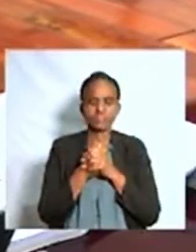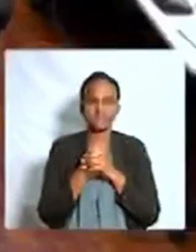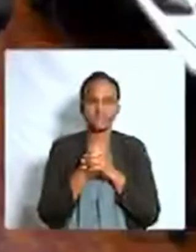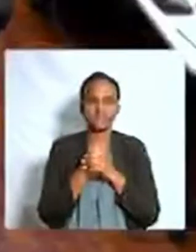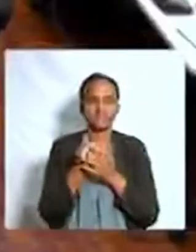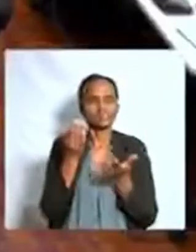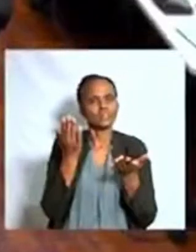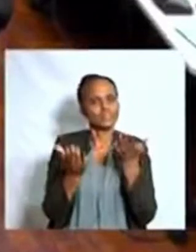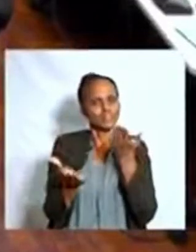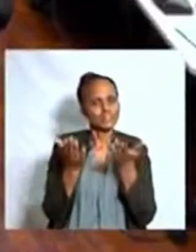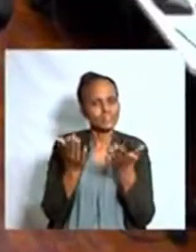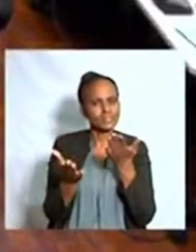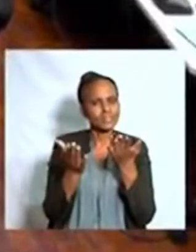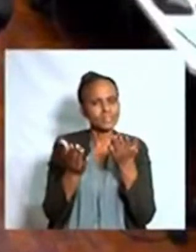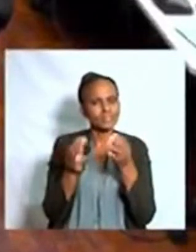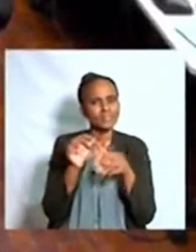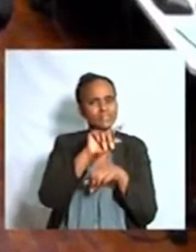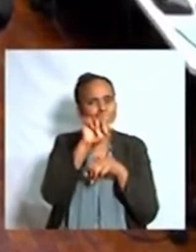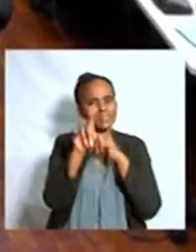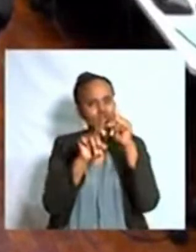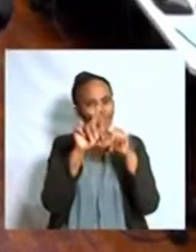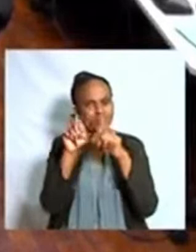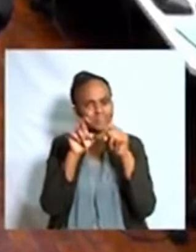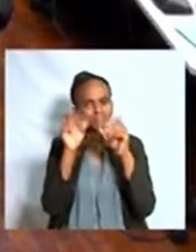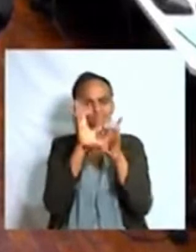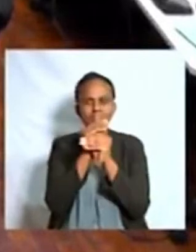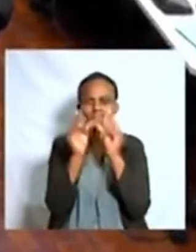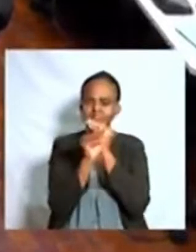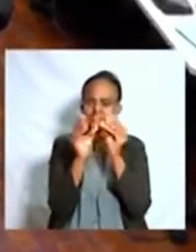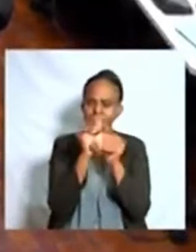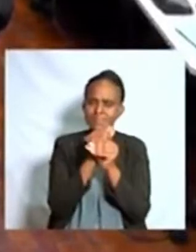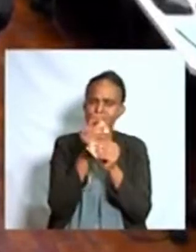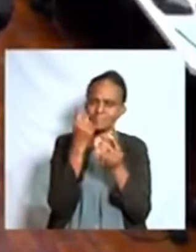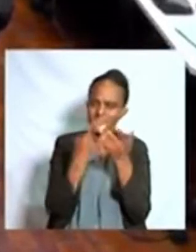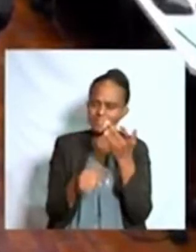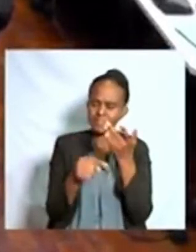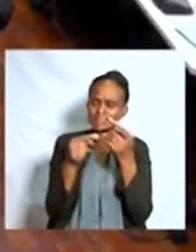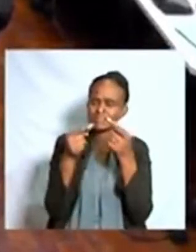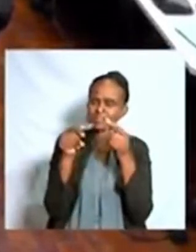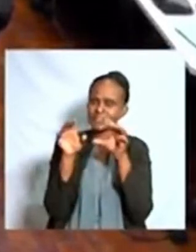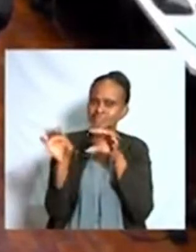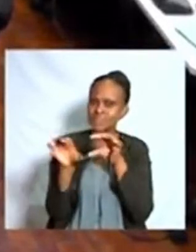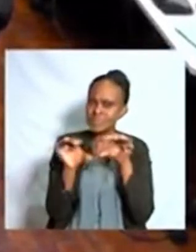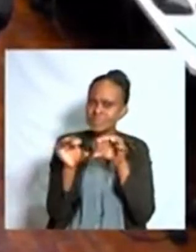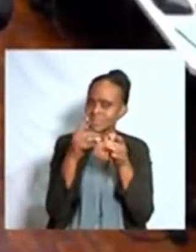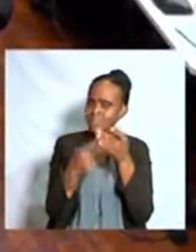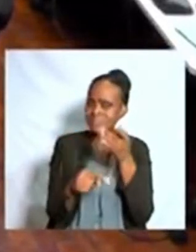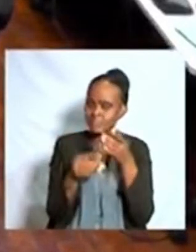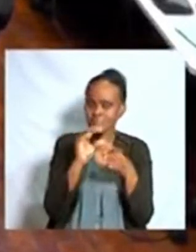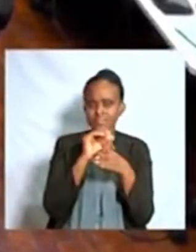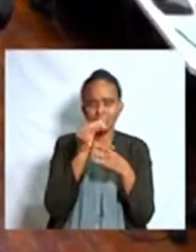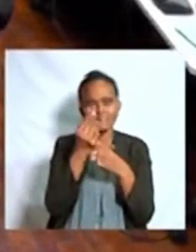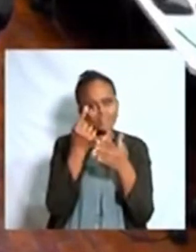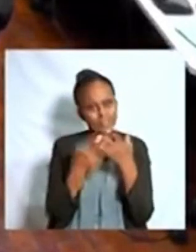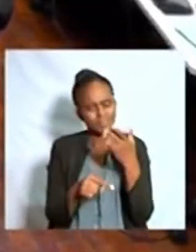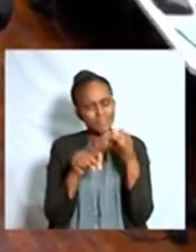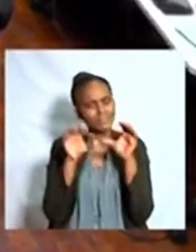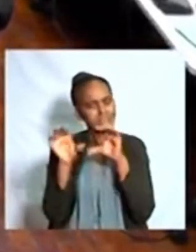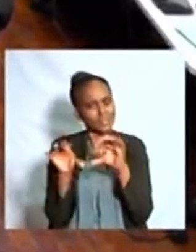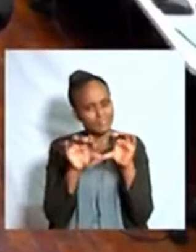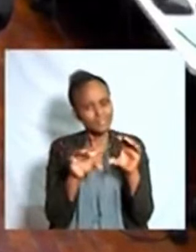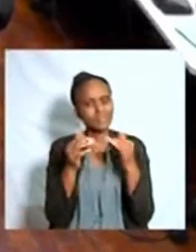Maybe the missing question has been, what must be done, or what should be done